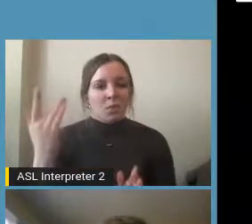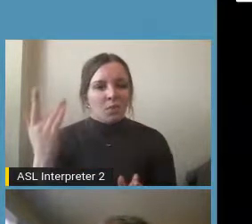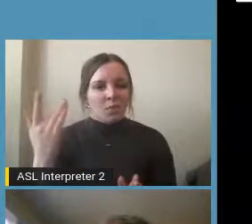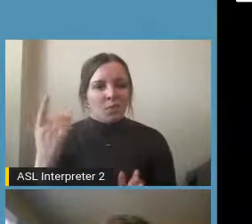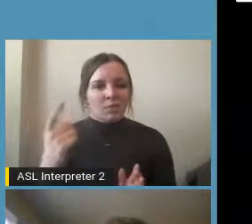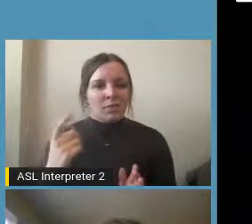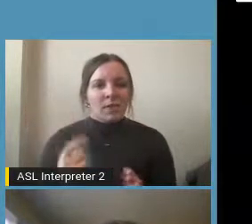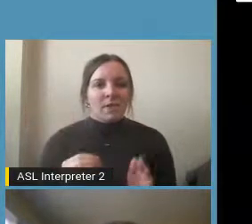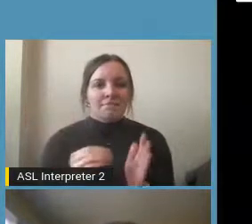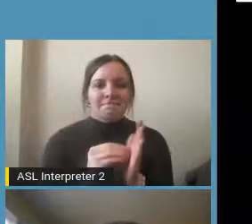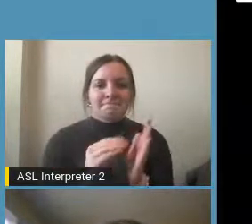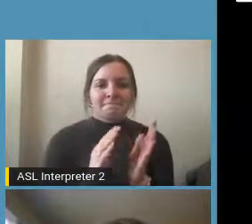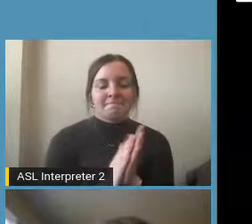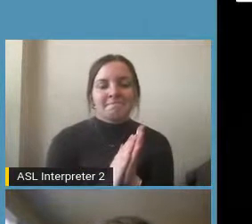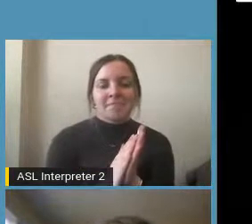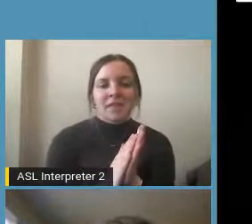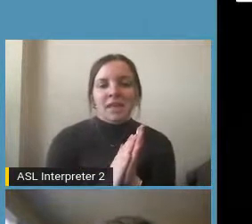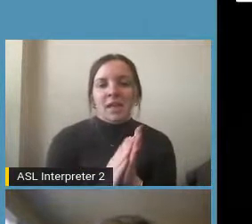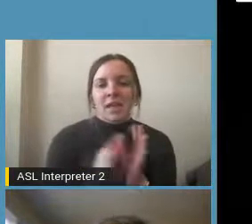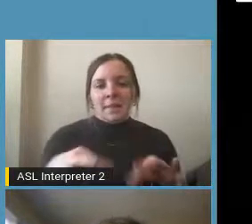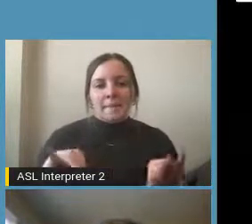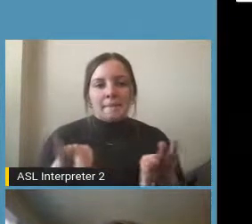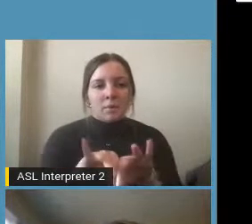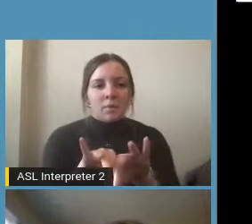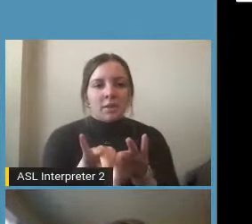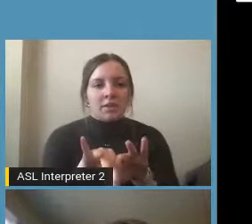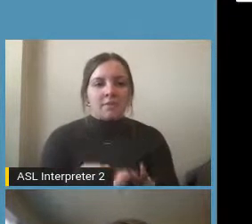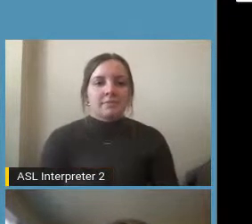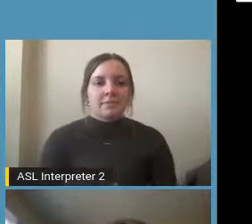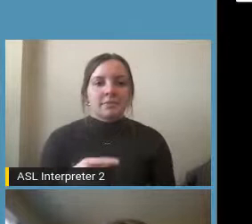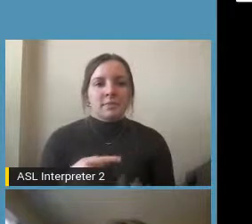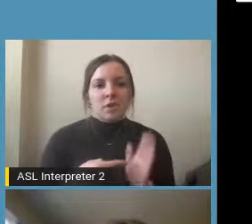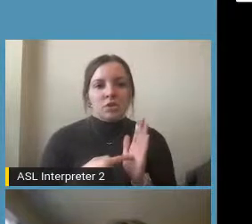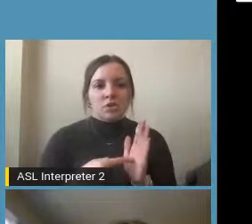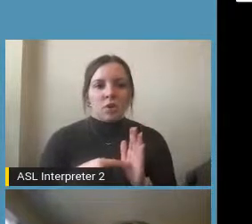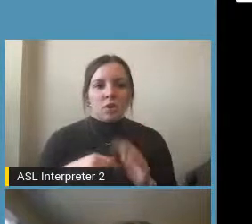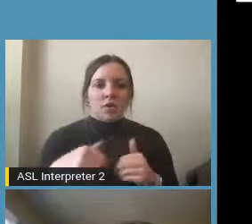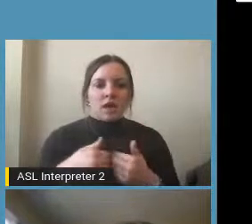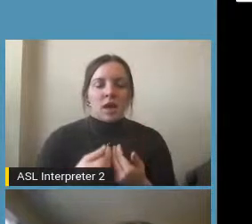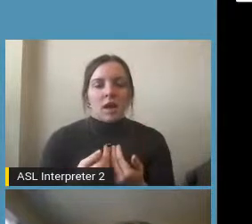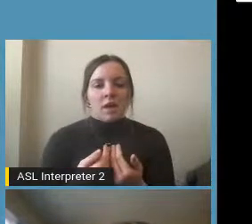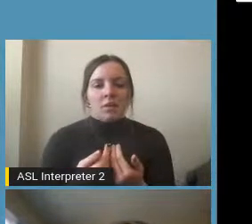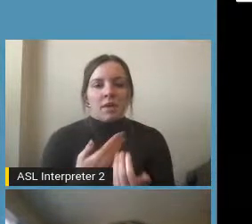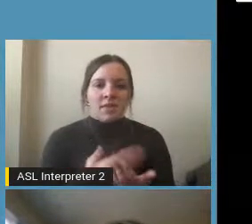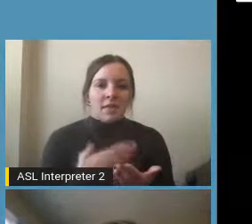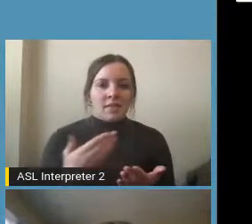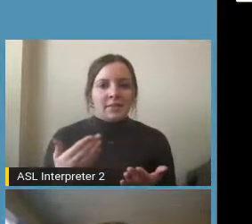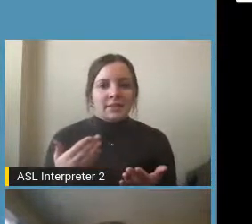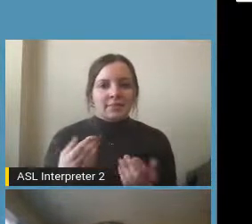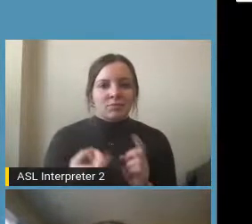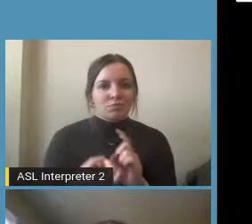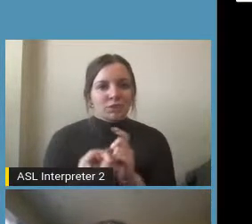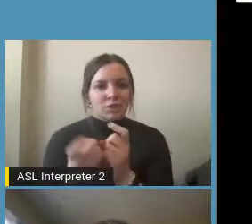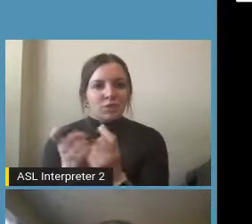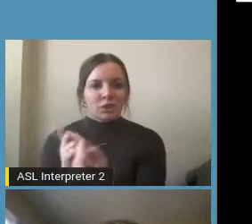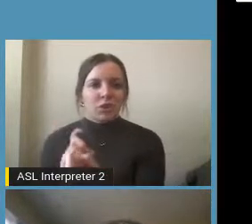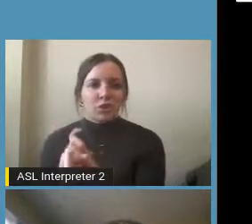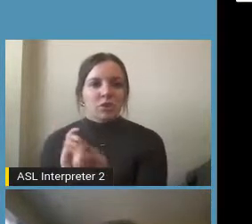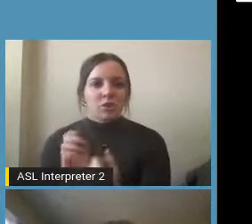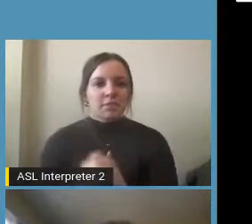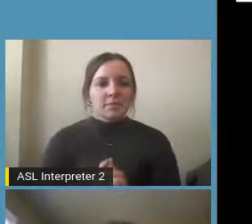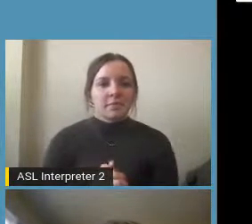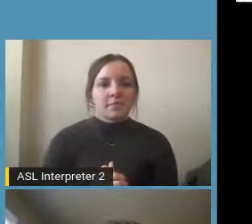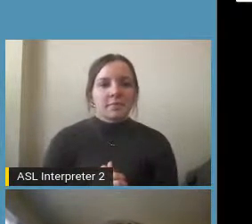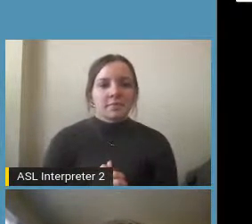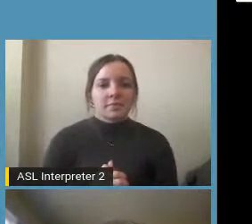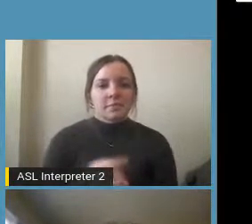So it's a permanent digital record of an object that is both important and changing over time. For conservation, it's a thorough record